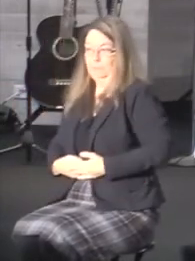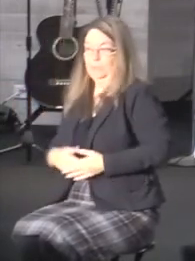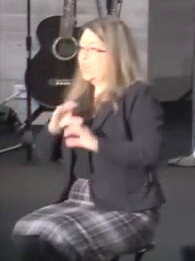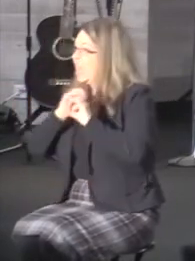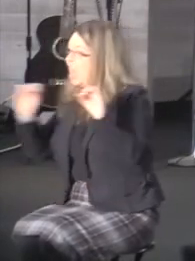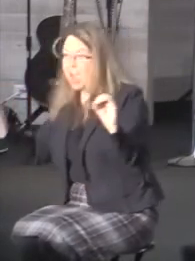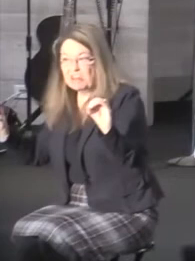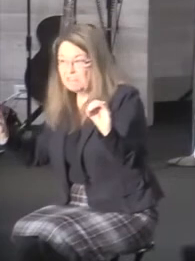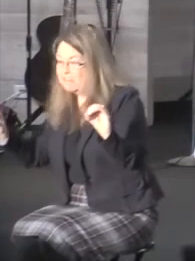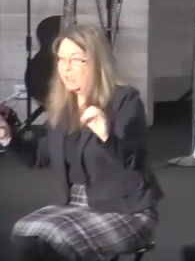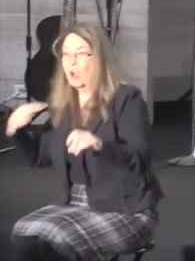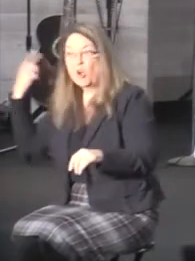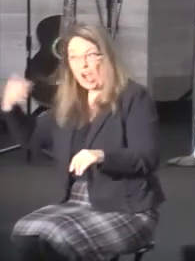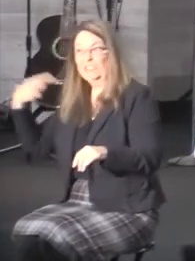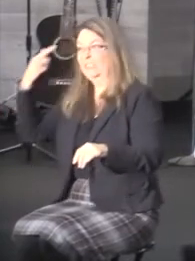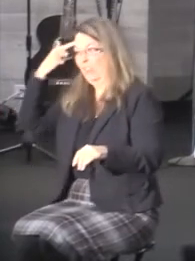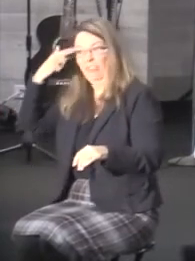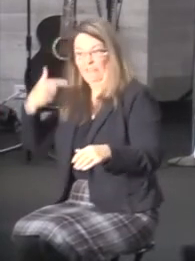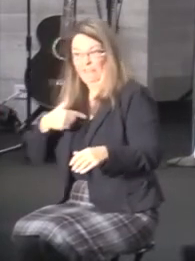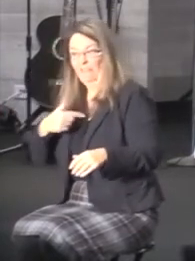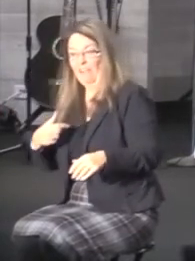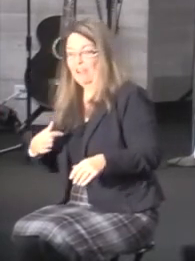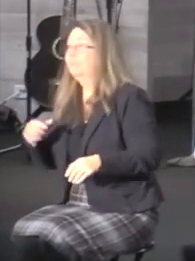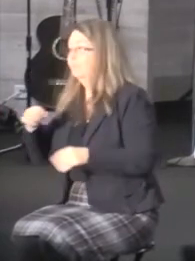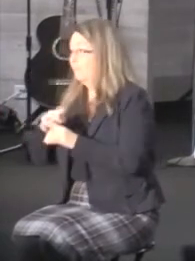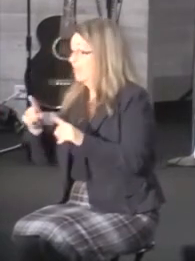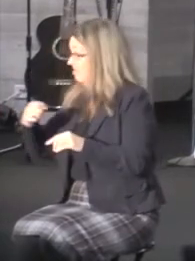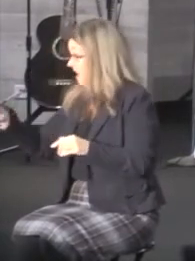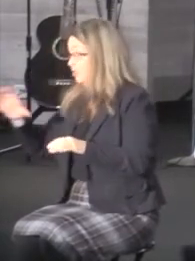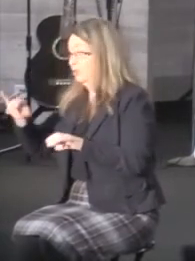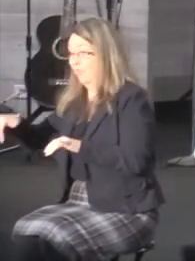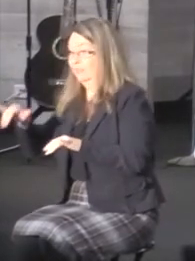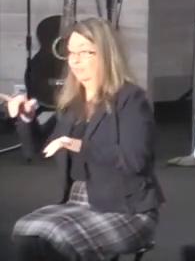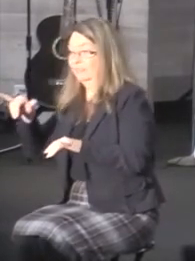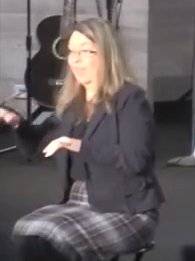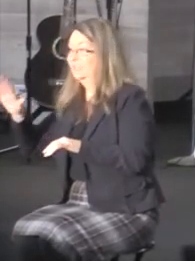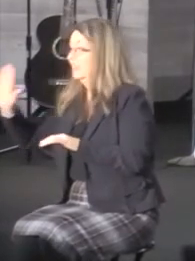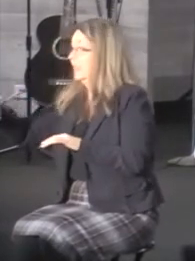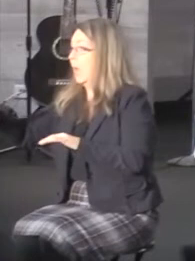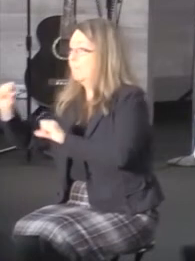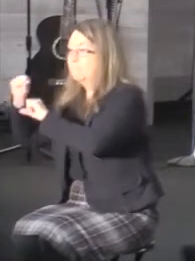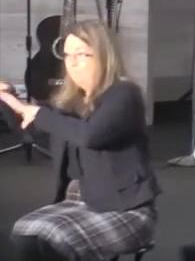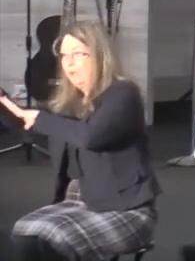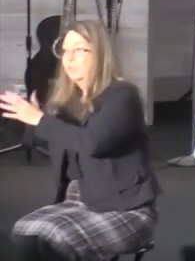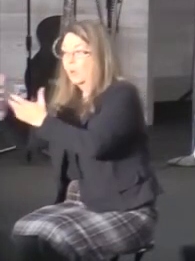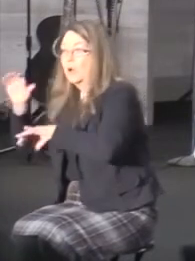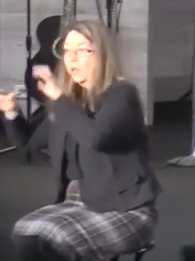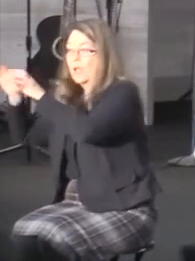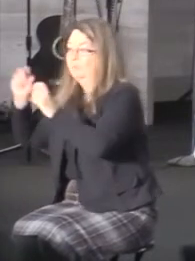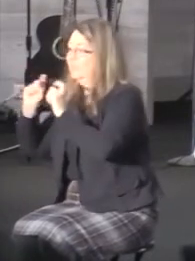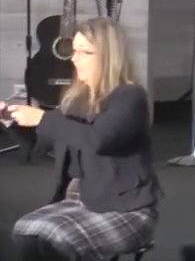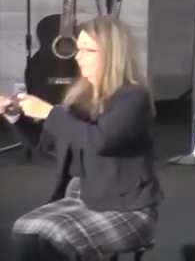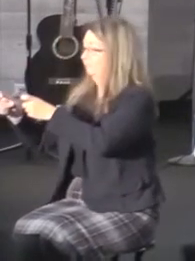It's crazy to me. But nevertheless, they do it. That's the mountain, I guess, if you want to call it, that they want to climb. It's what gives them a